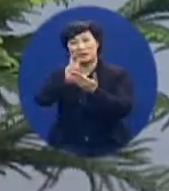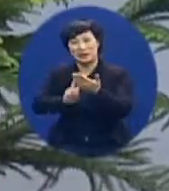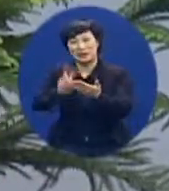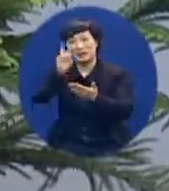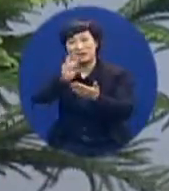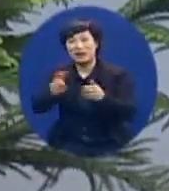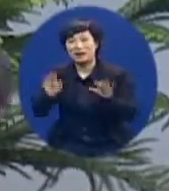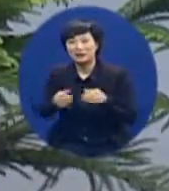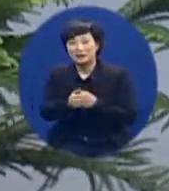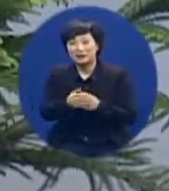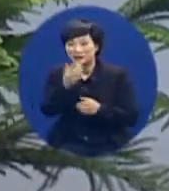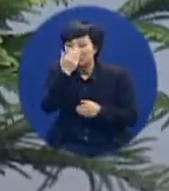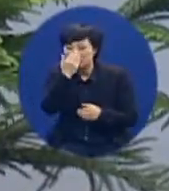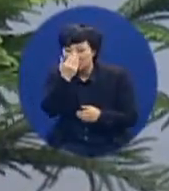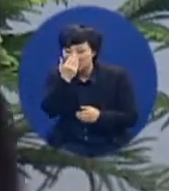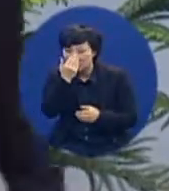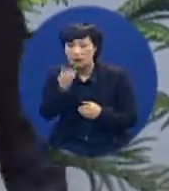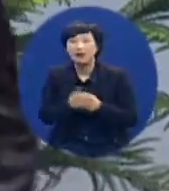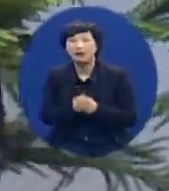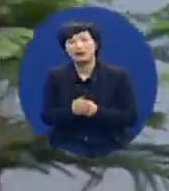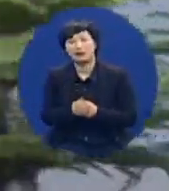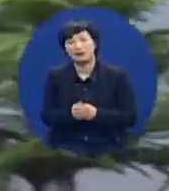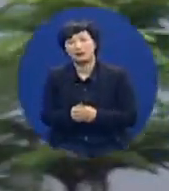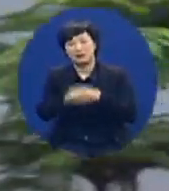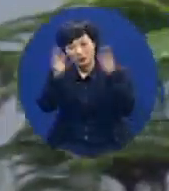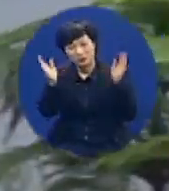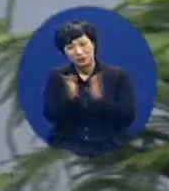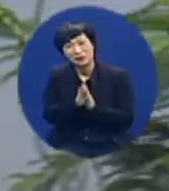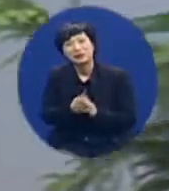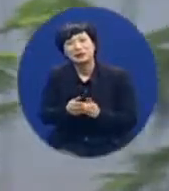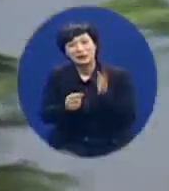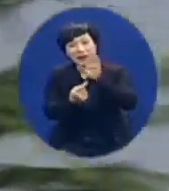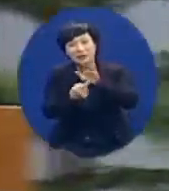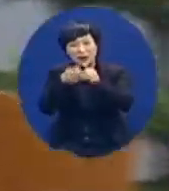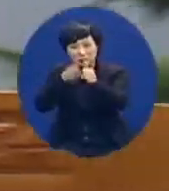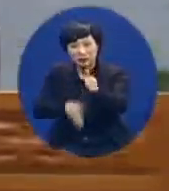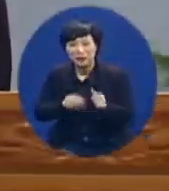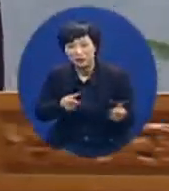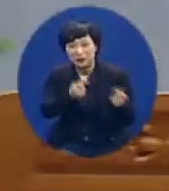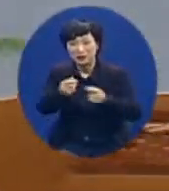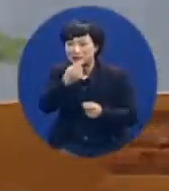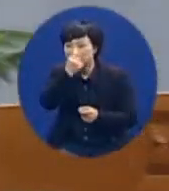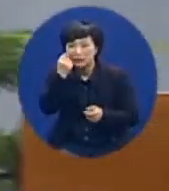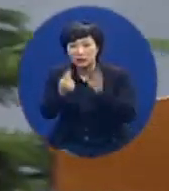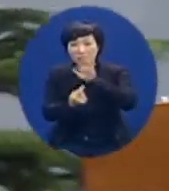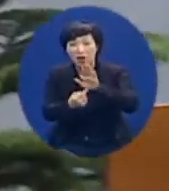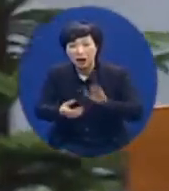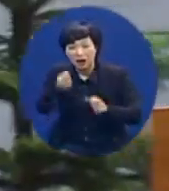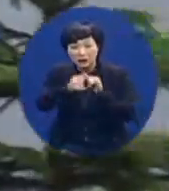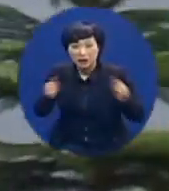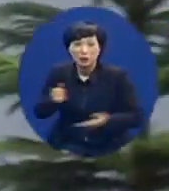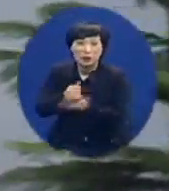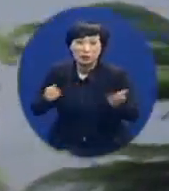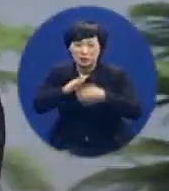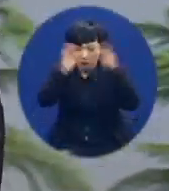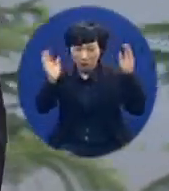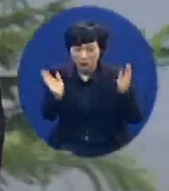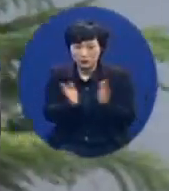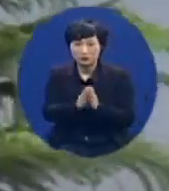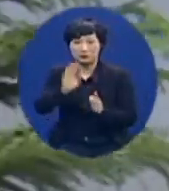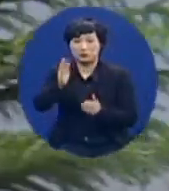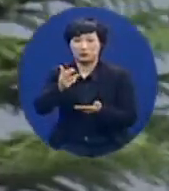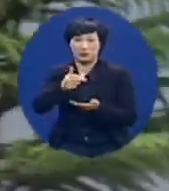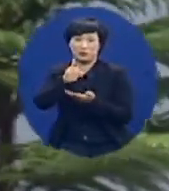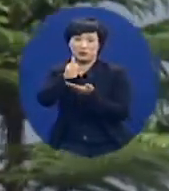praising. It is humbleness. I bless you in the name of the Lord to be the one who